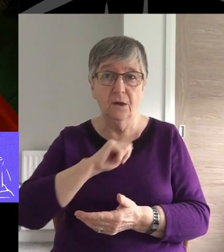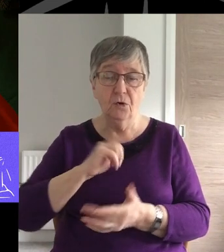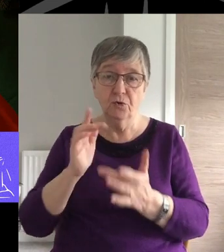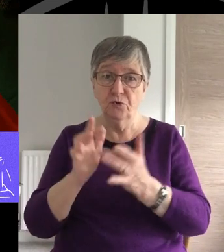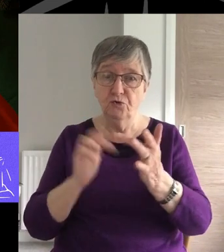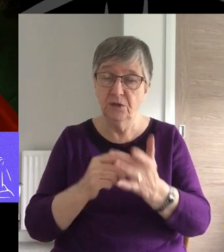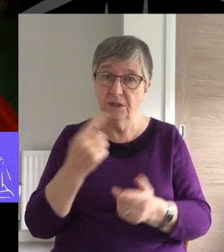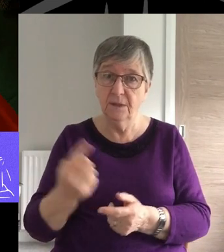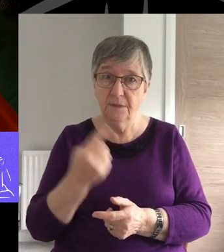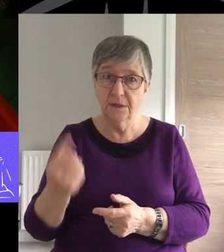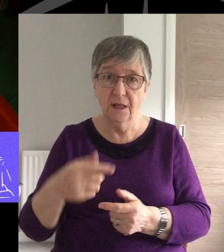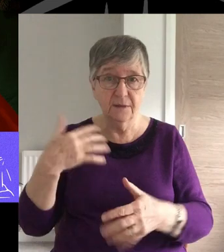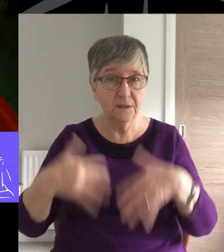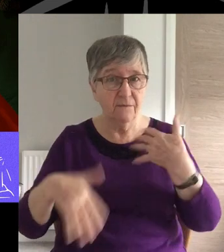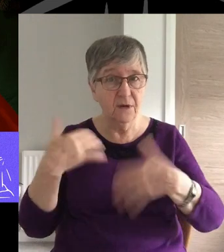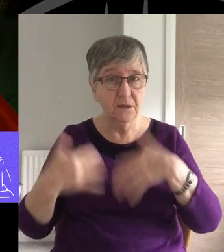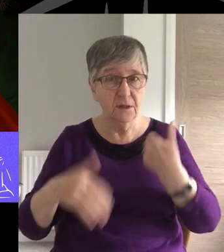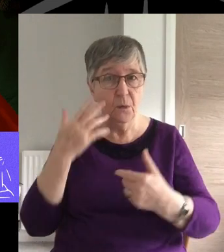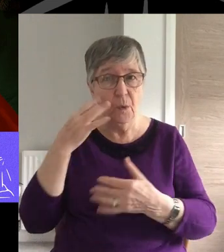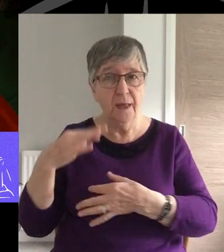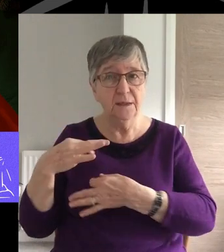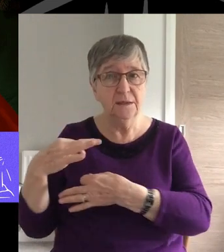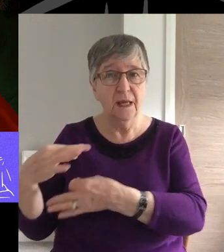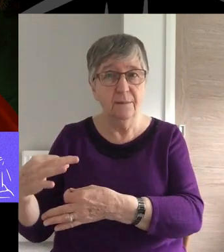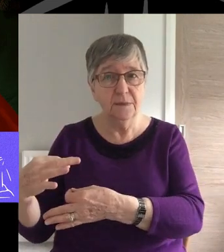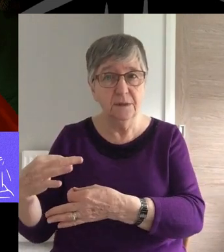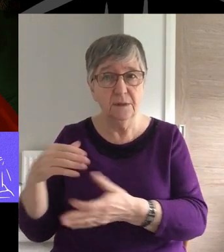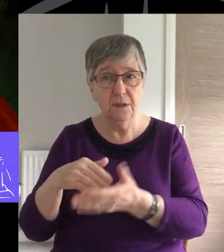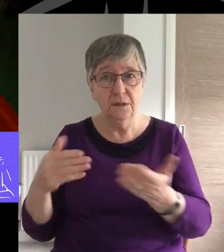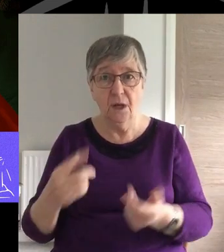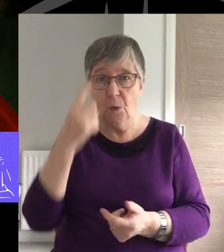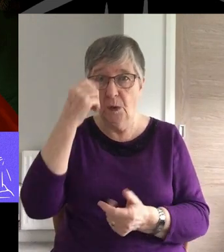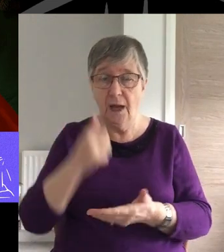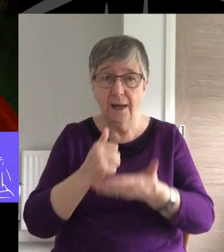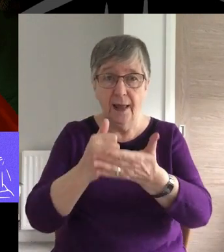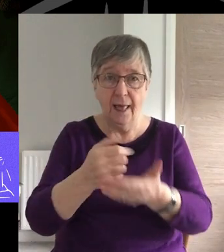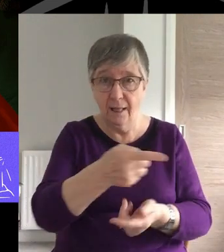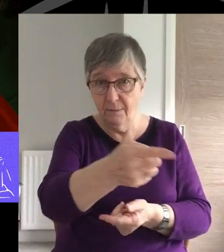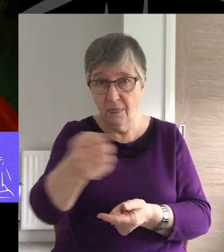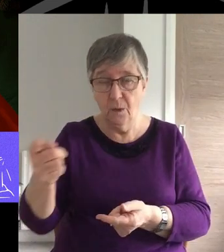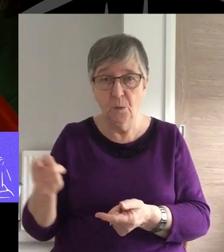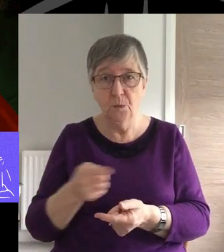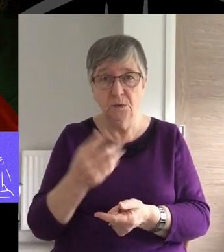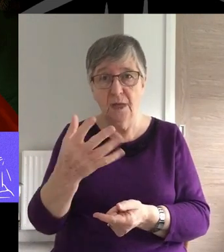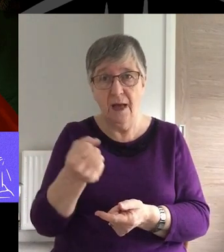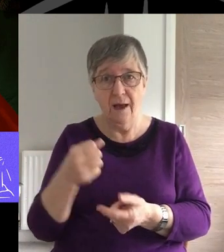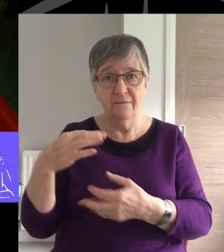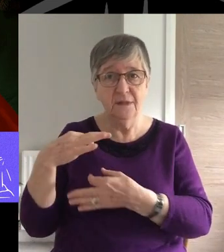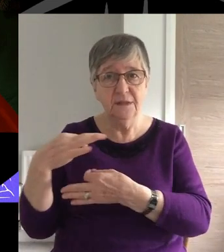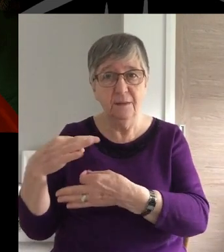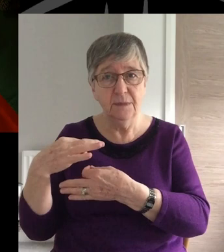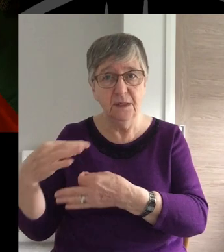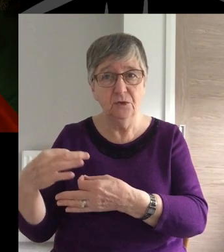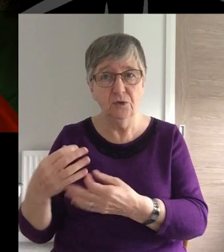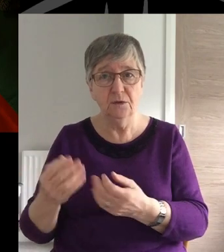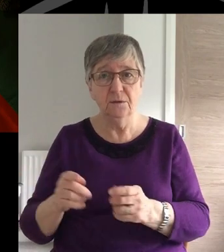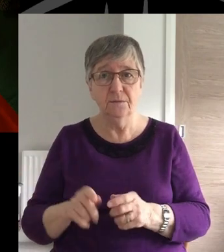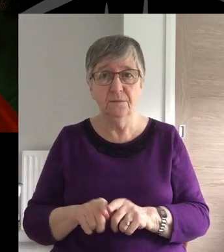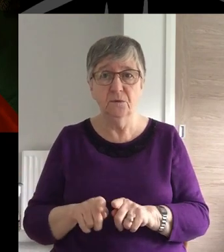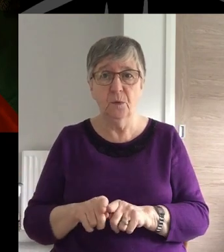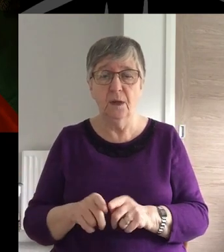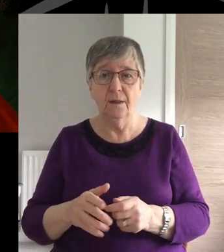Because he himself suffered when he was tempted, he is able to help those who are being tempted.